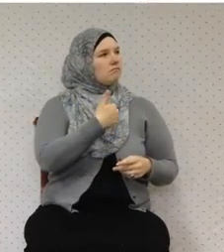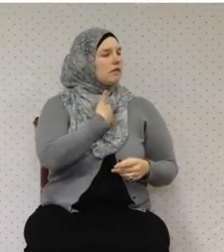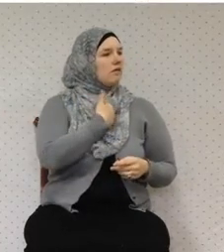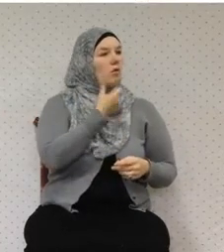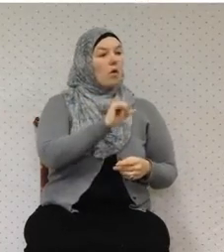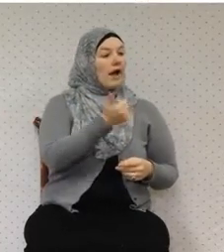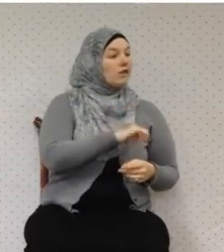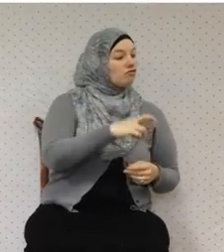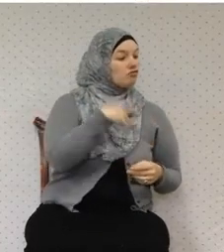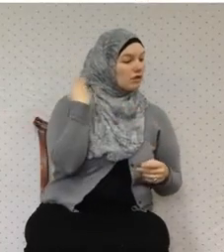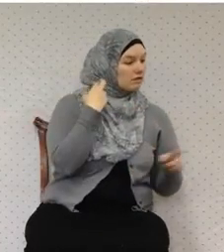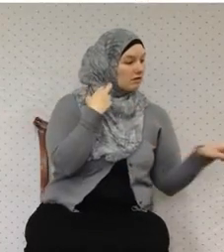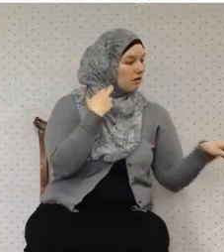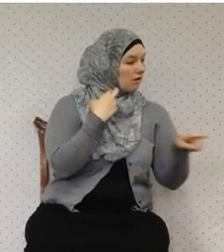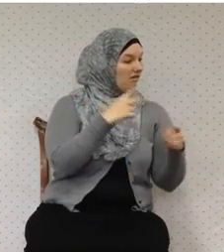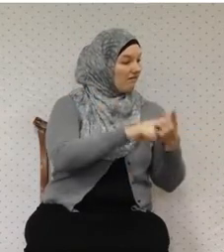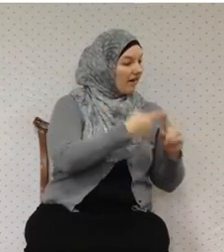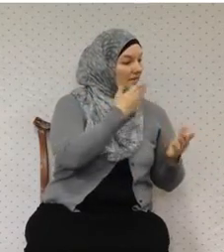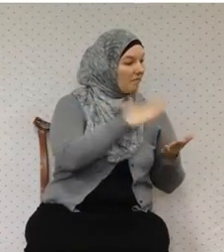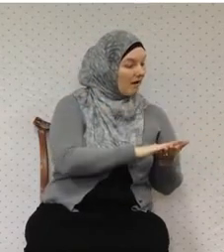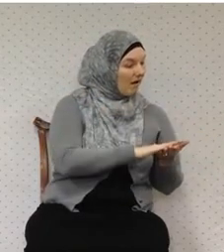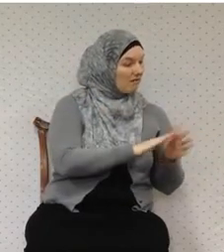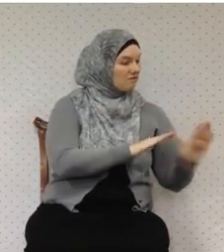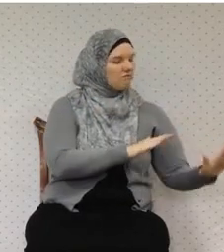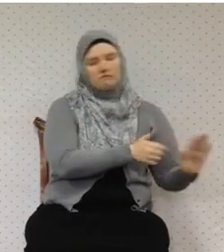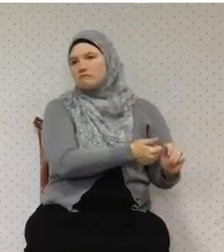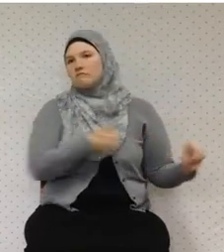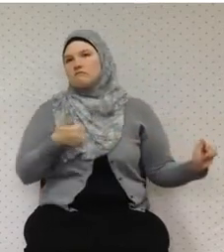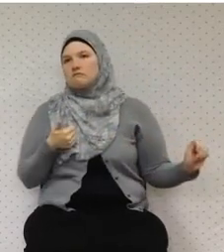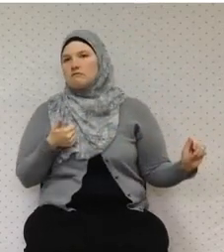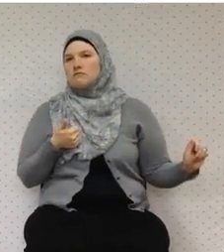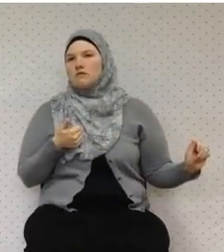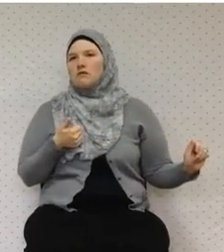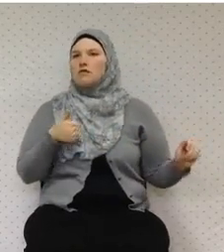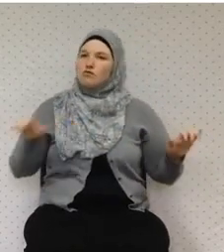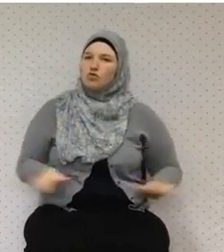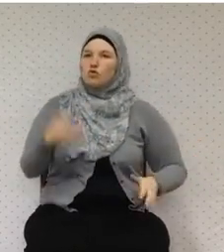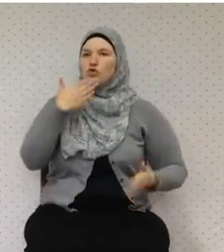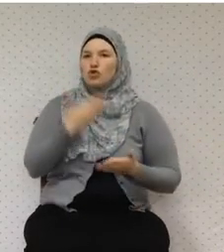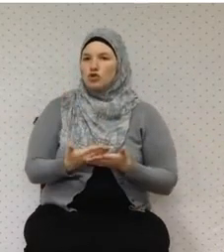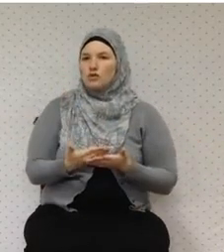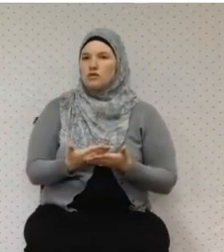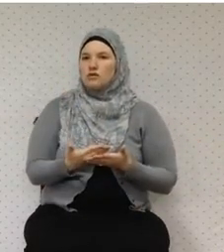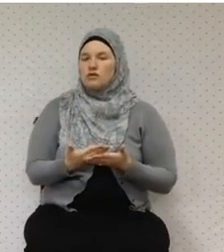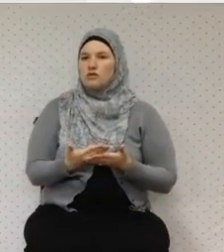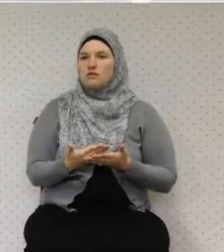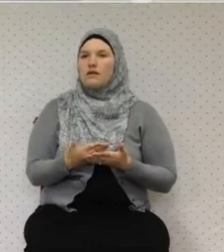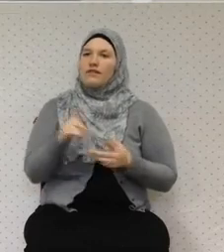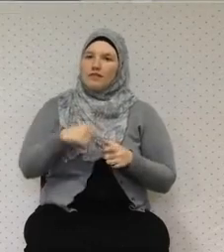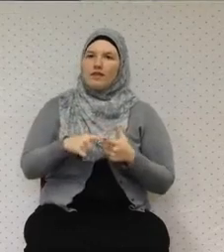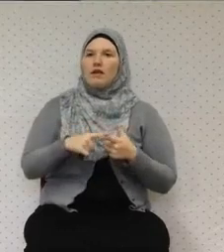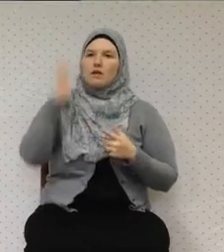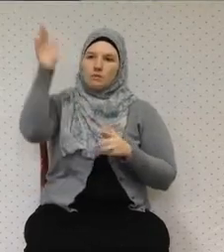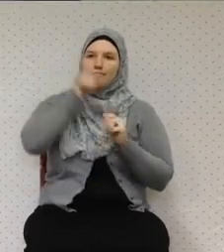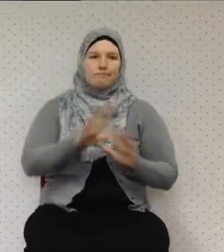risk that comes to you because of your faith. It will never be magnified. It will always be as small as this.